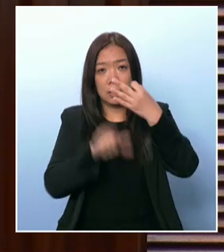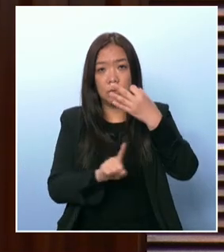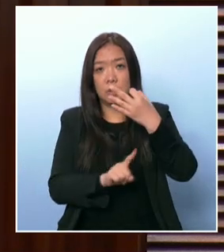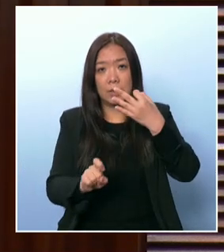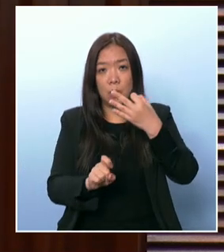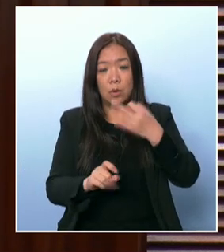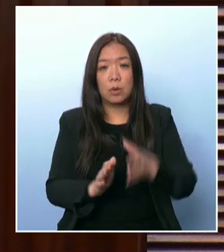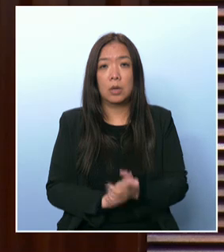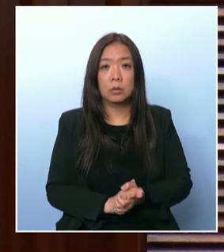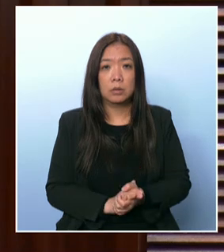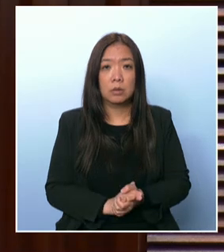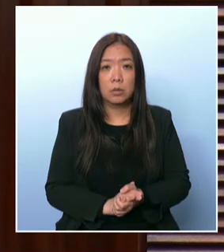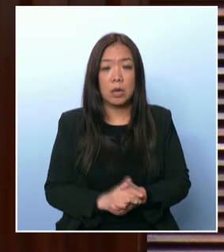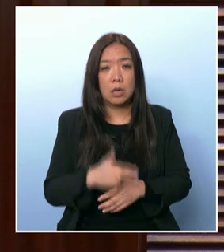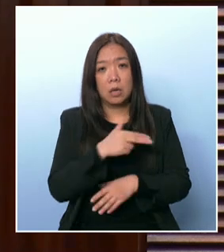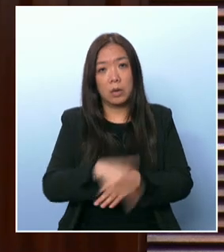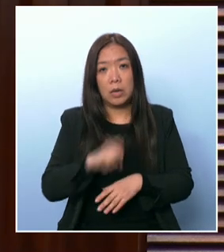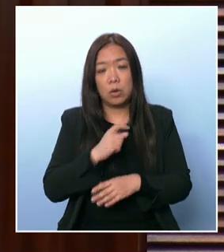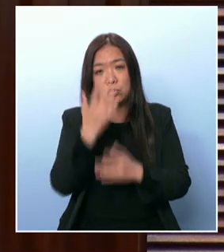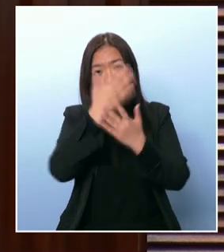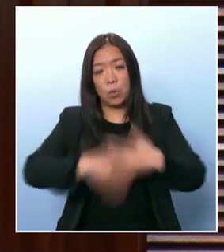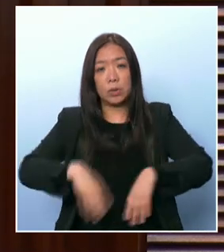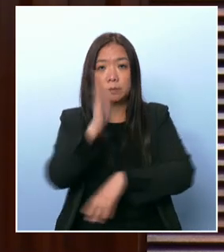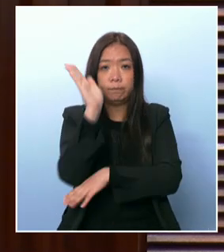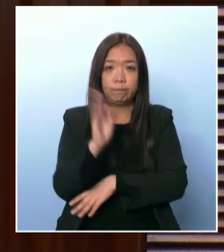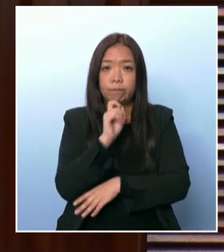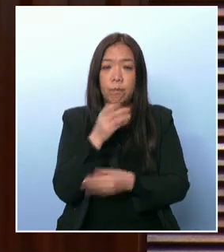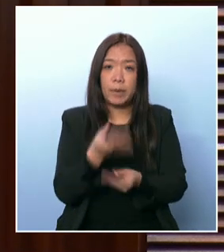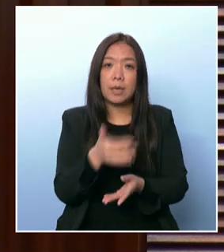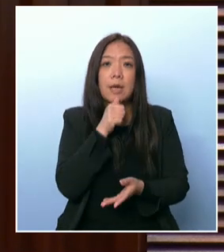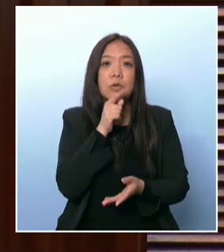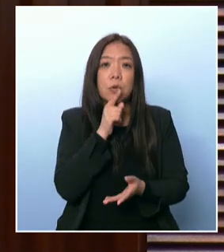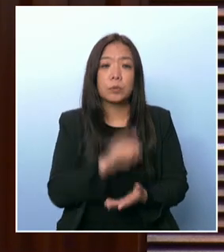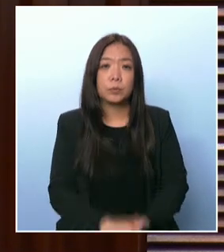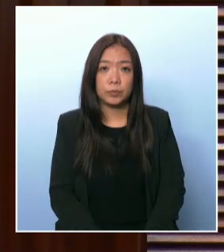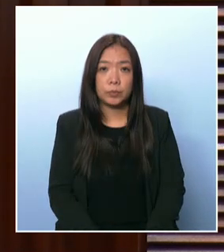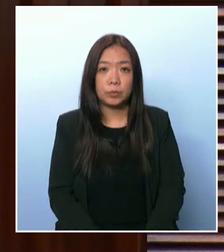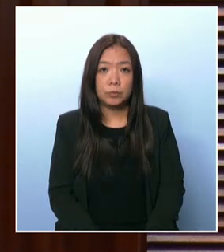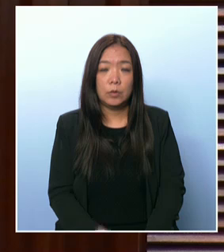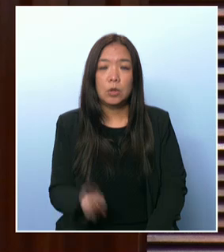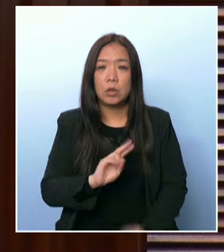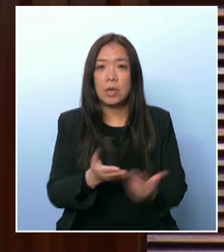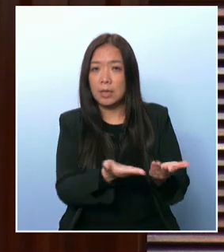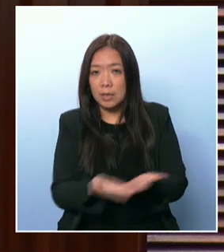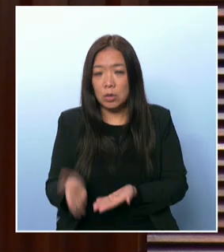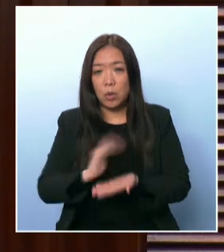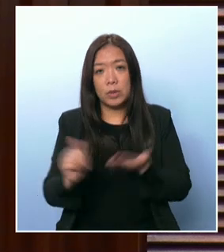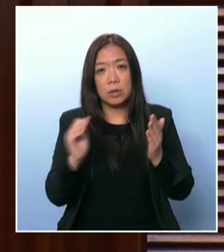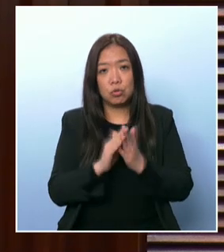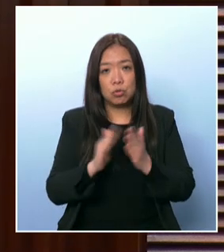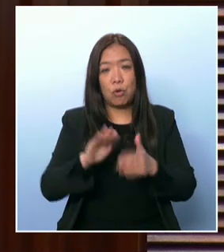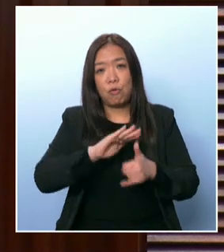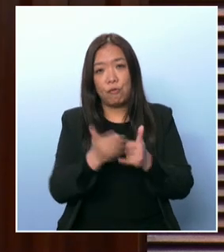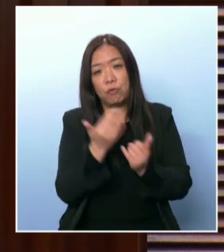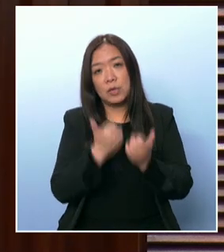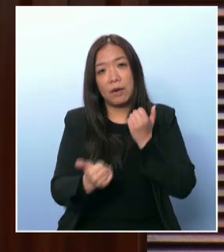Next week, on the 19th, we will organize an online briefing for parents.